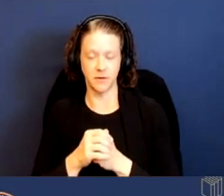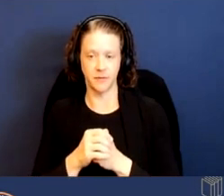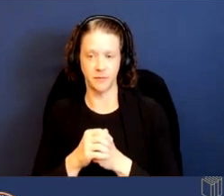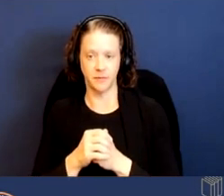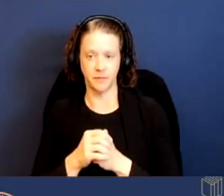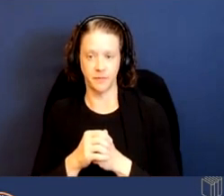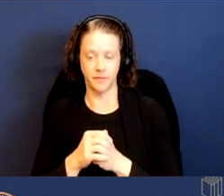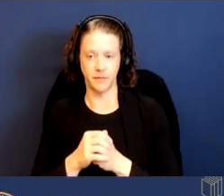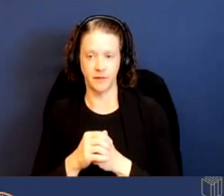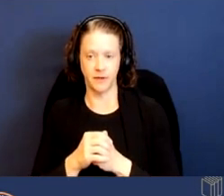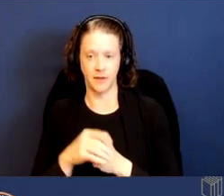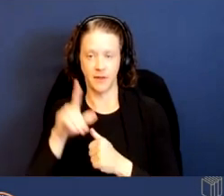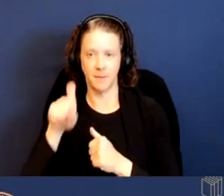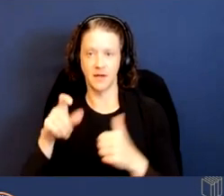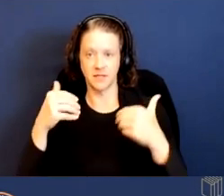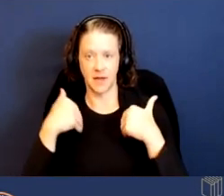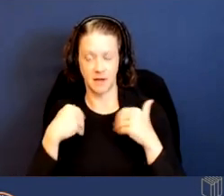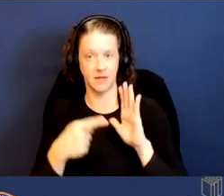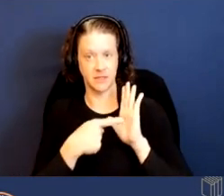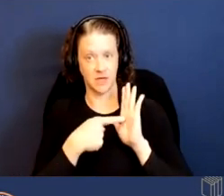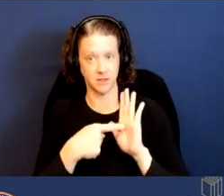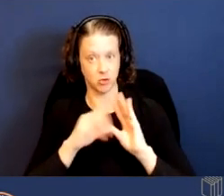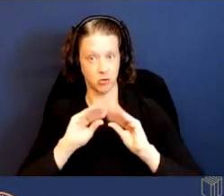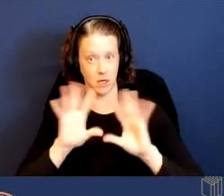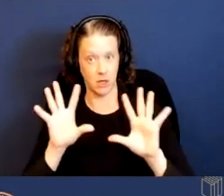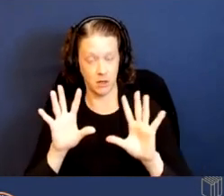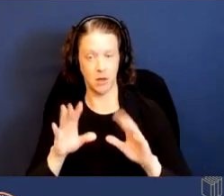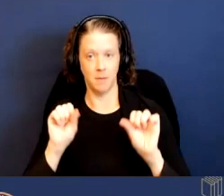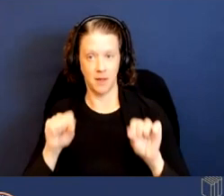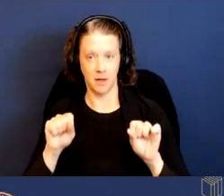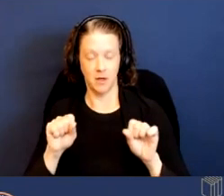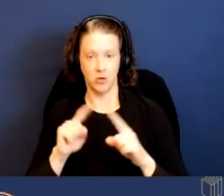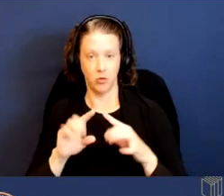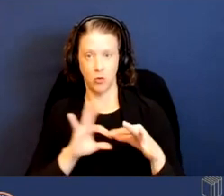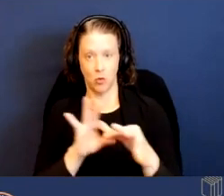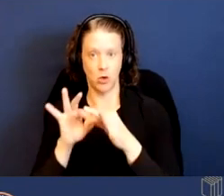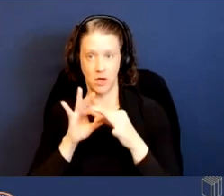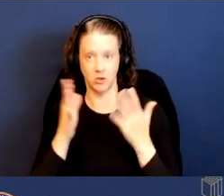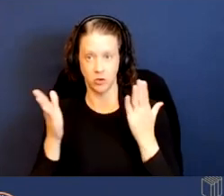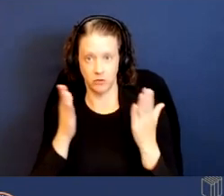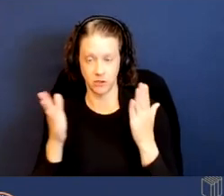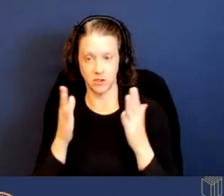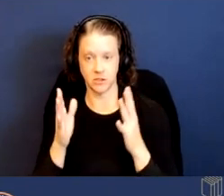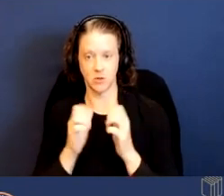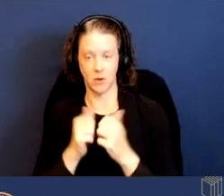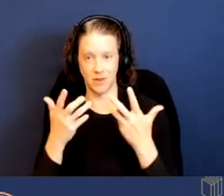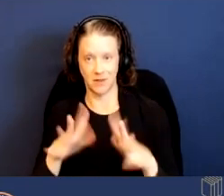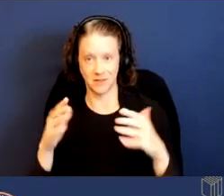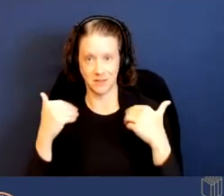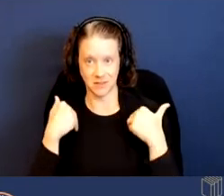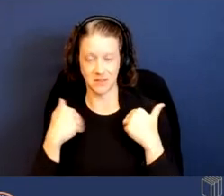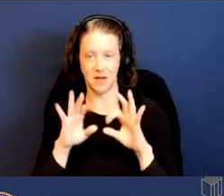there has to be a demonstrated ability to coordinate services with existing family